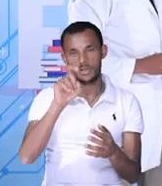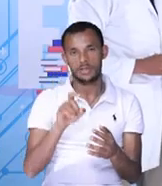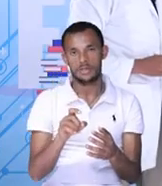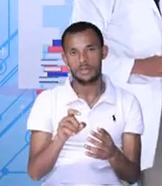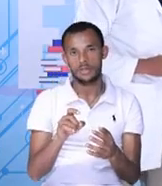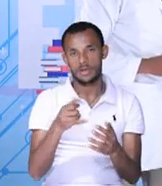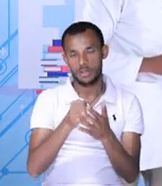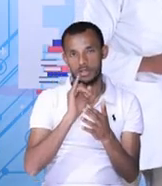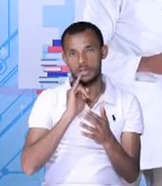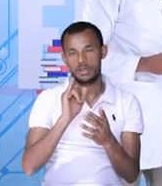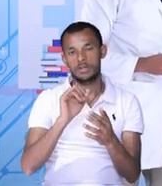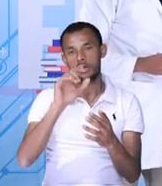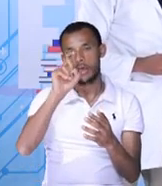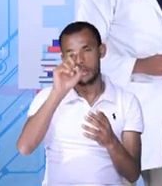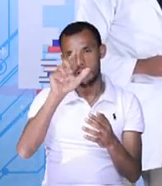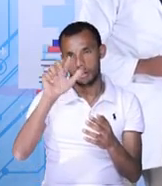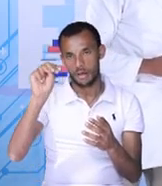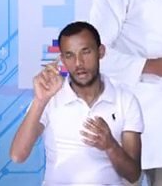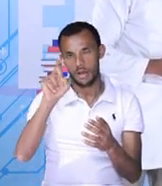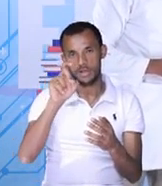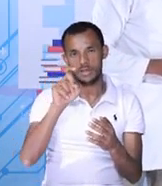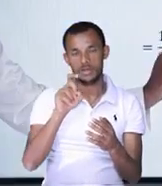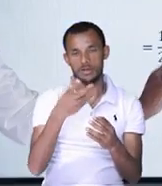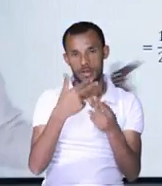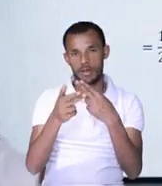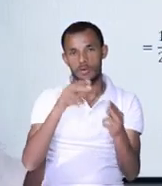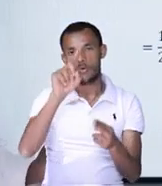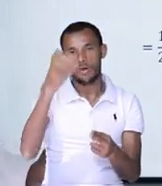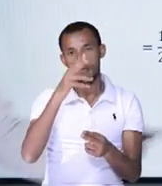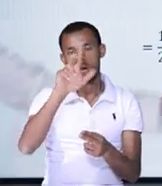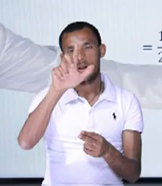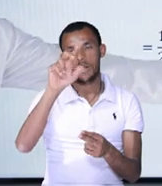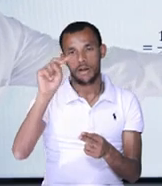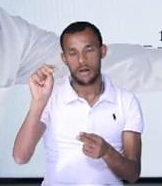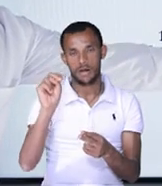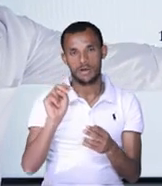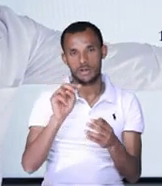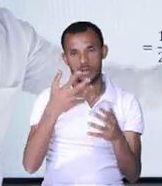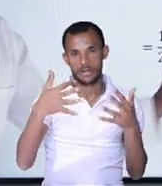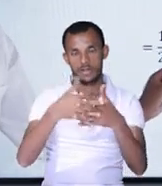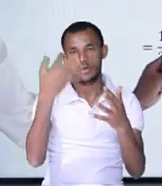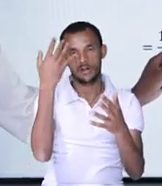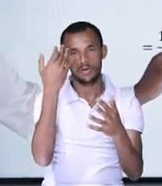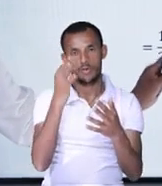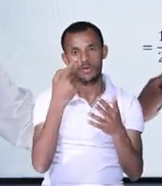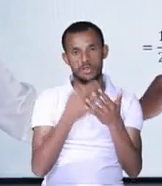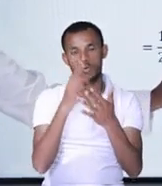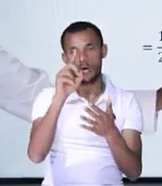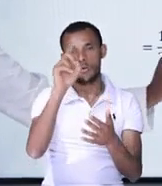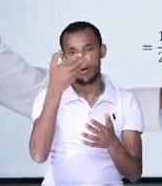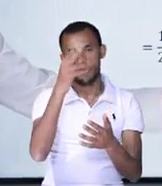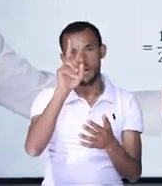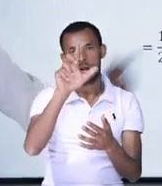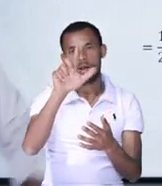example. It is x ln x minus x, so times 1 over ln 10. Therefore, the integration of this one, it is 1 over